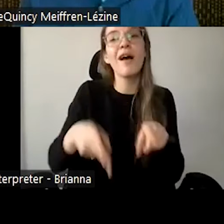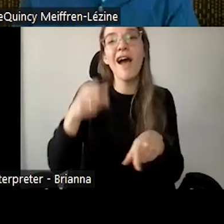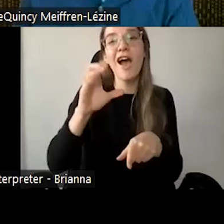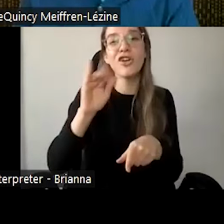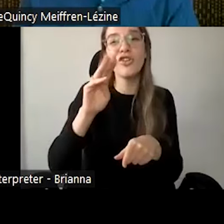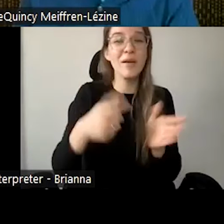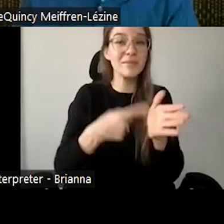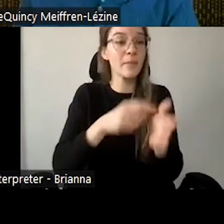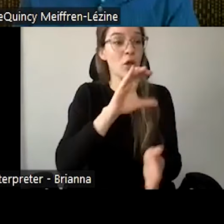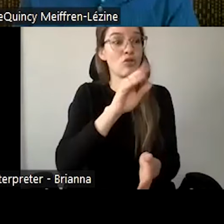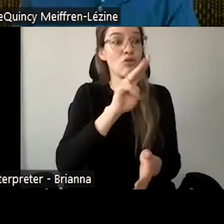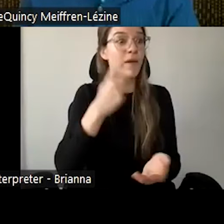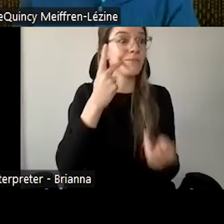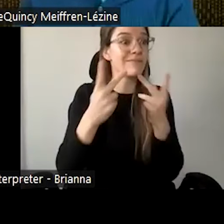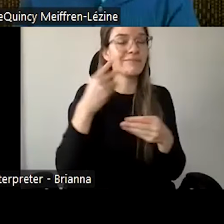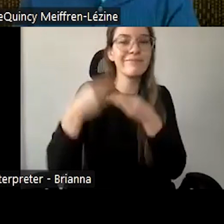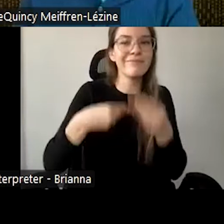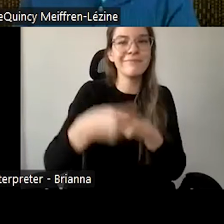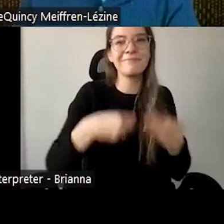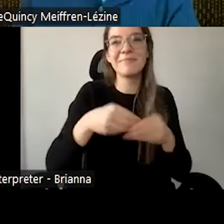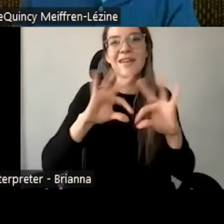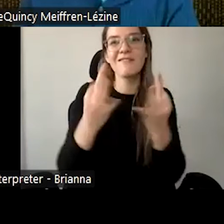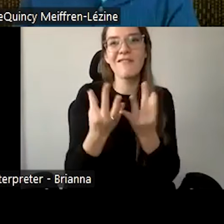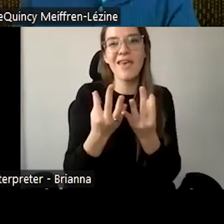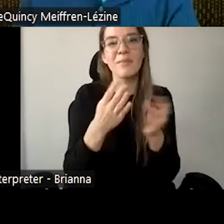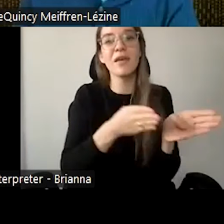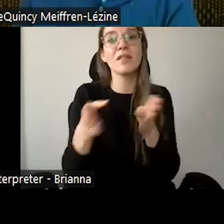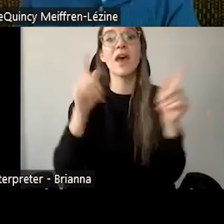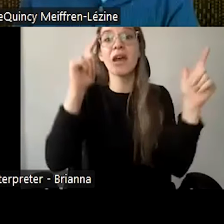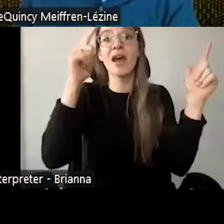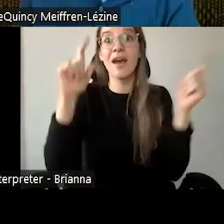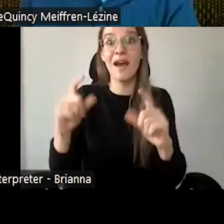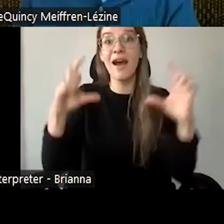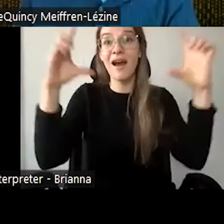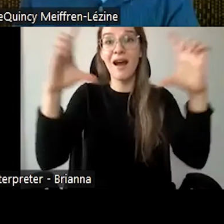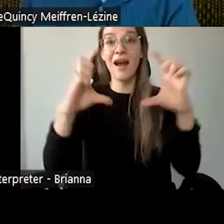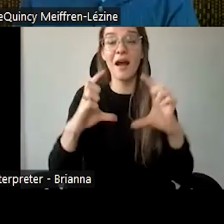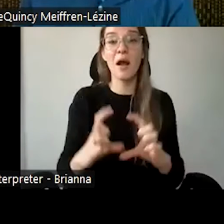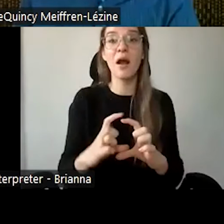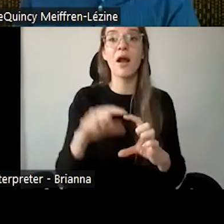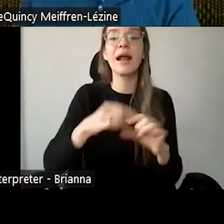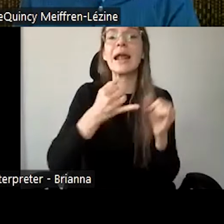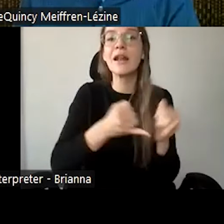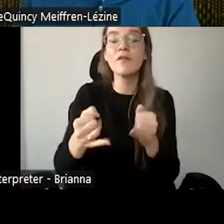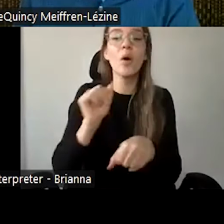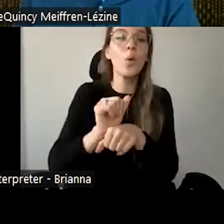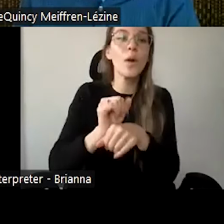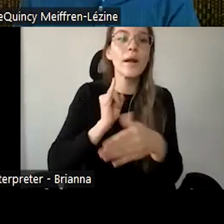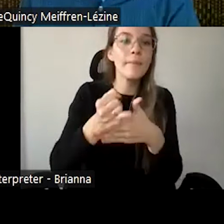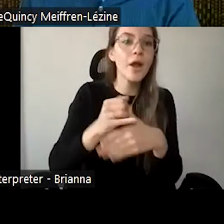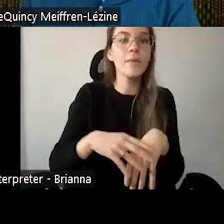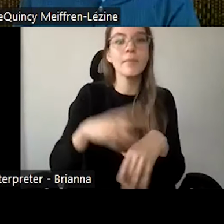crime within the families, and then all the way down to that individual level where they had work impairment or psychological